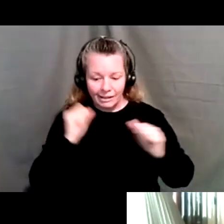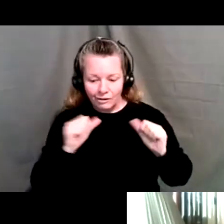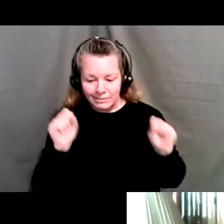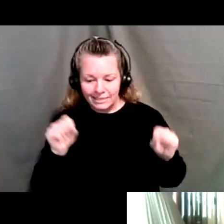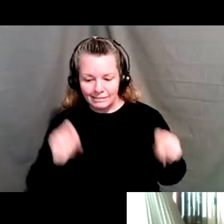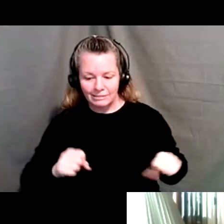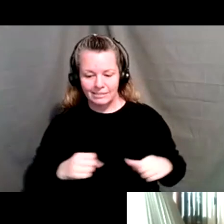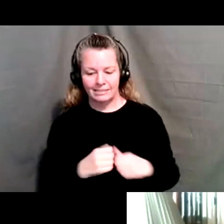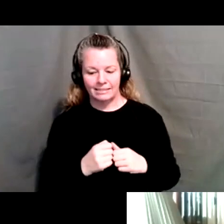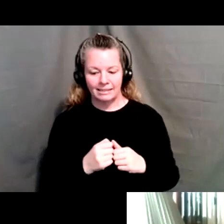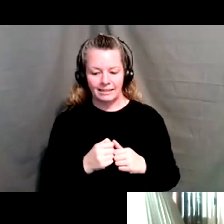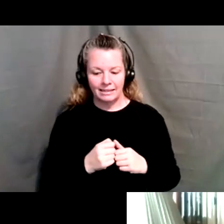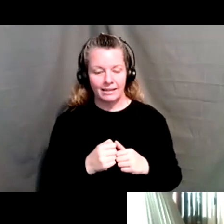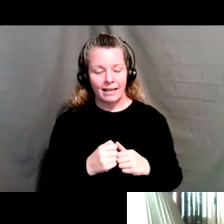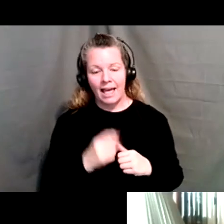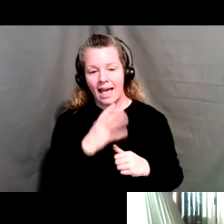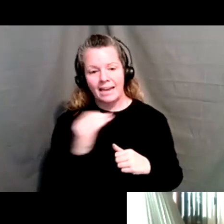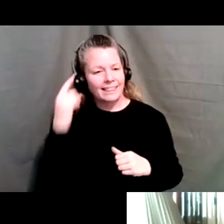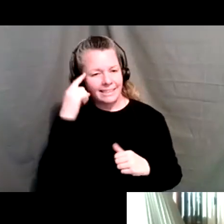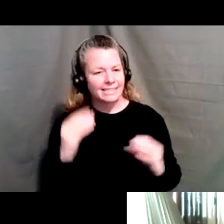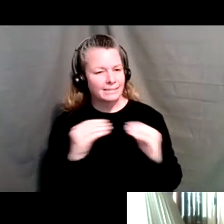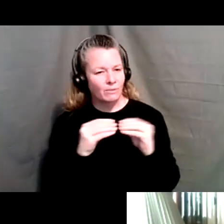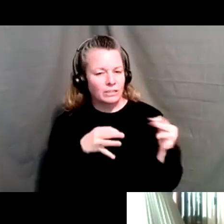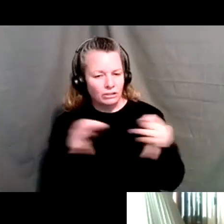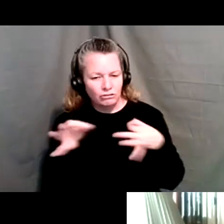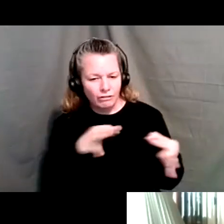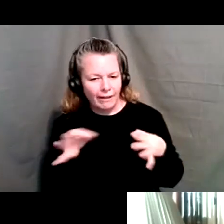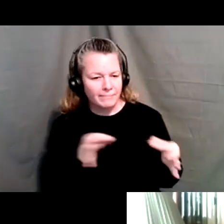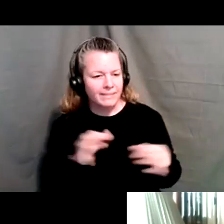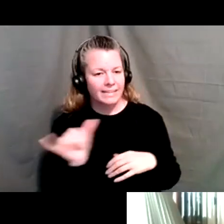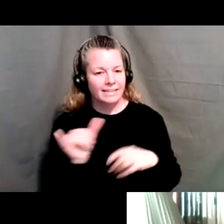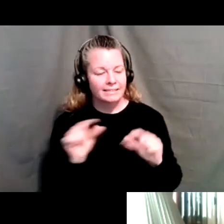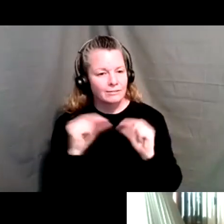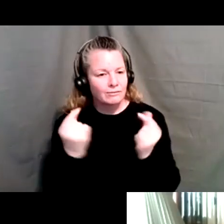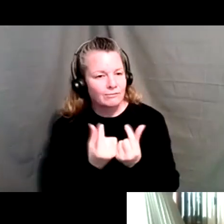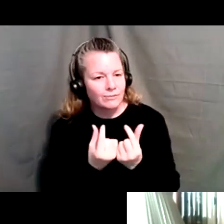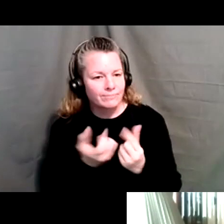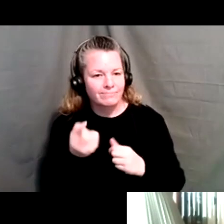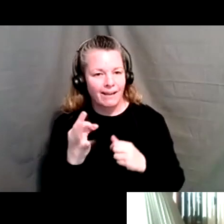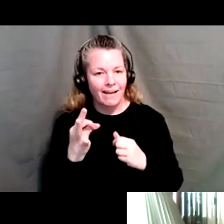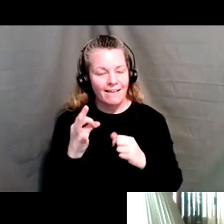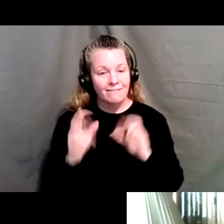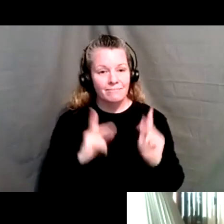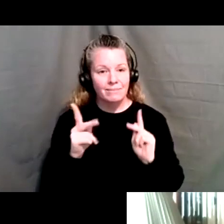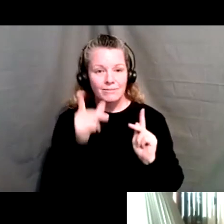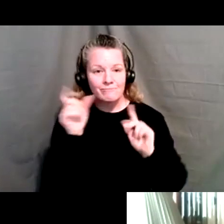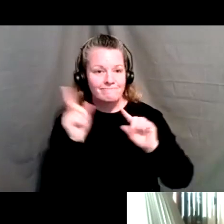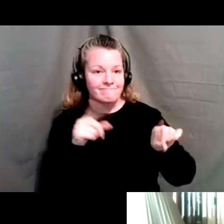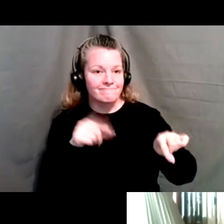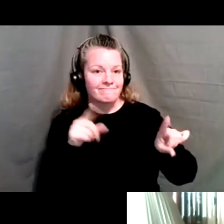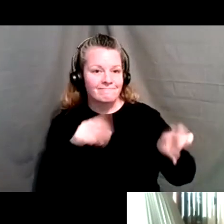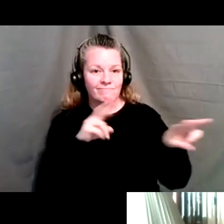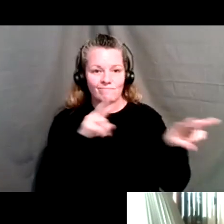potentially. And then I think it's more describing as a group of patrons, an audience